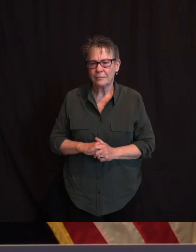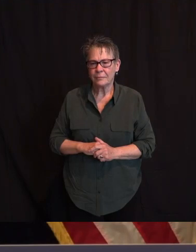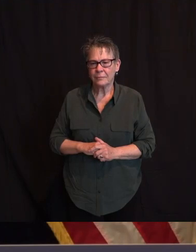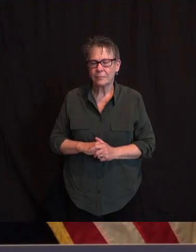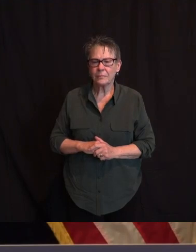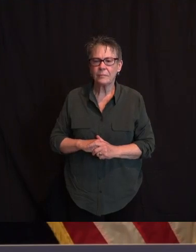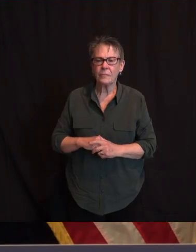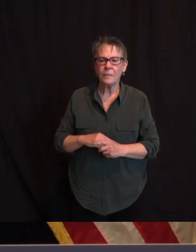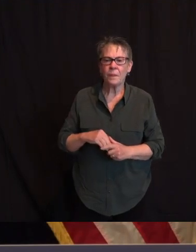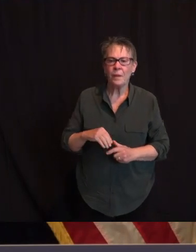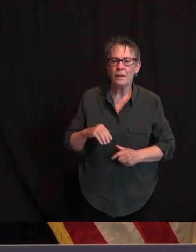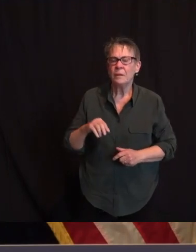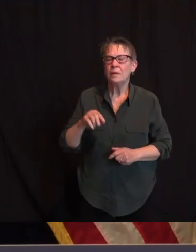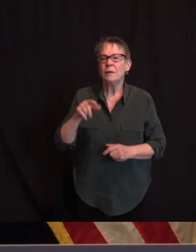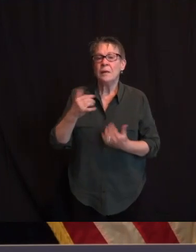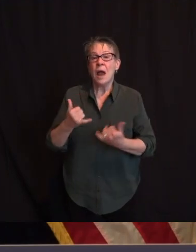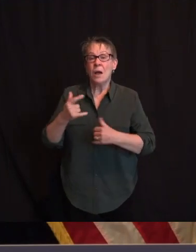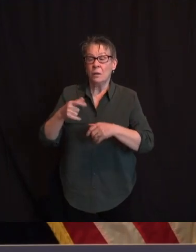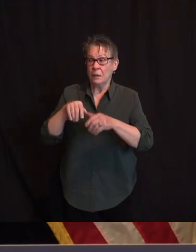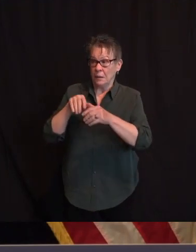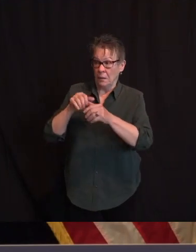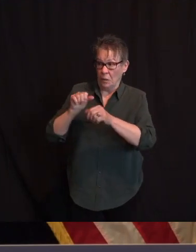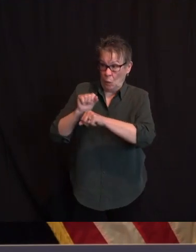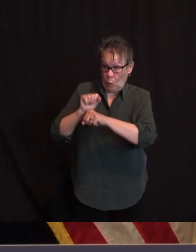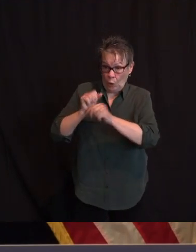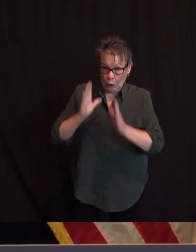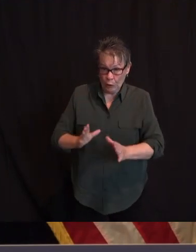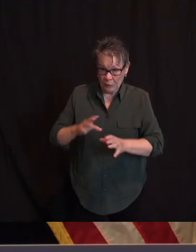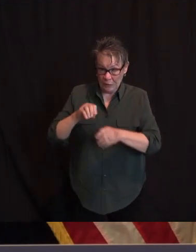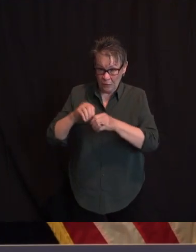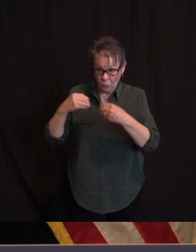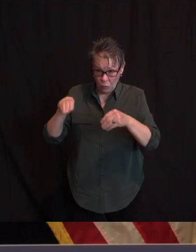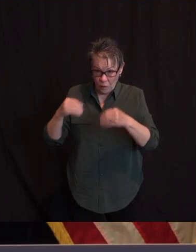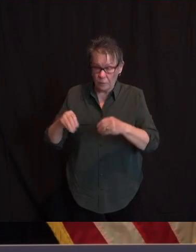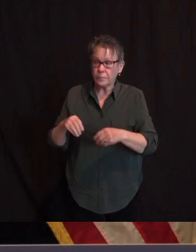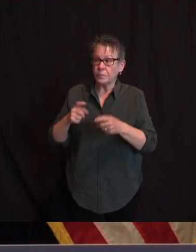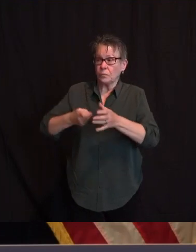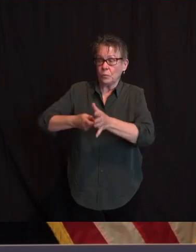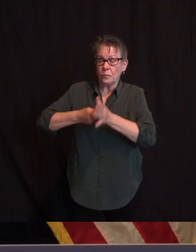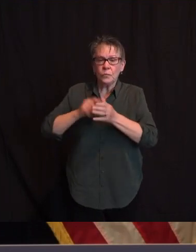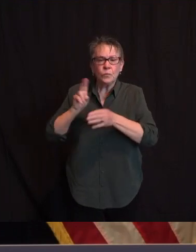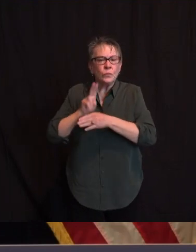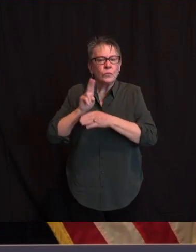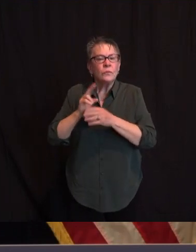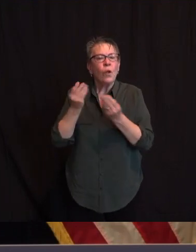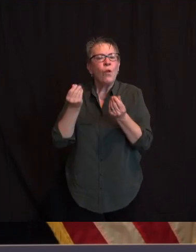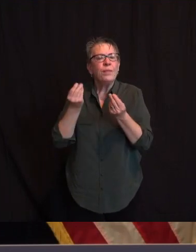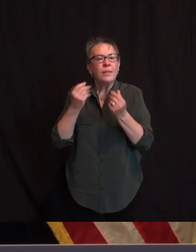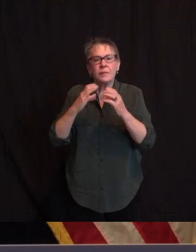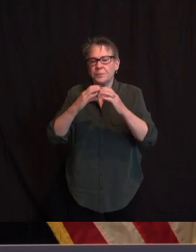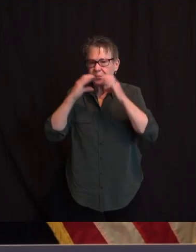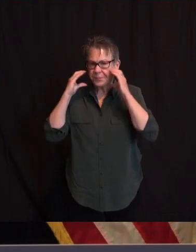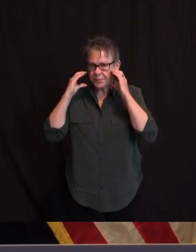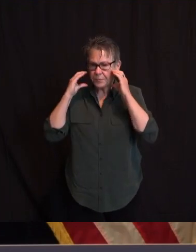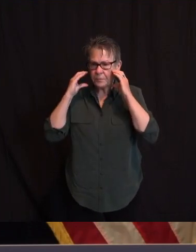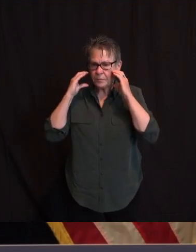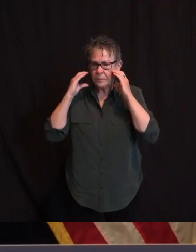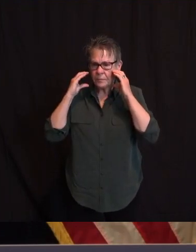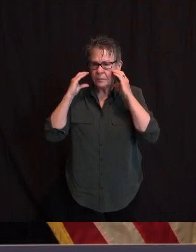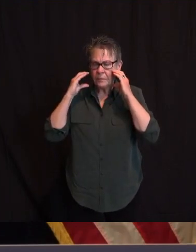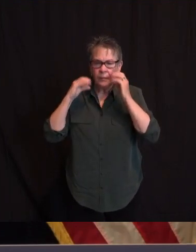on the premises, and require workers to wear gloves when in contact with customers or goods. Businesses